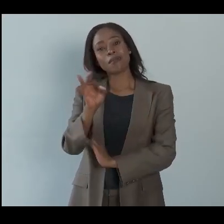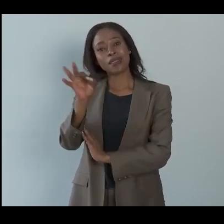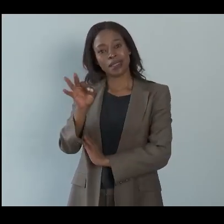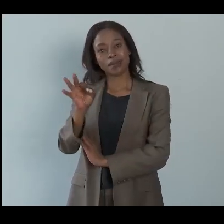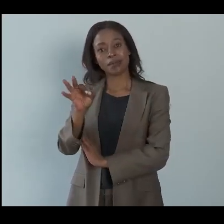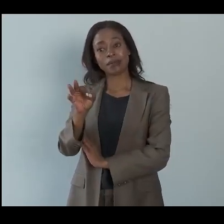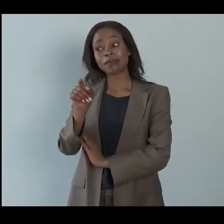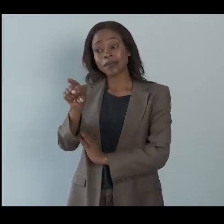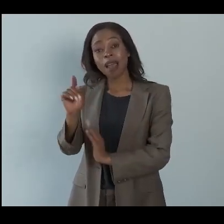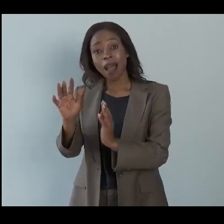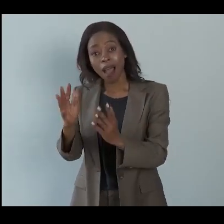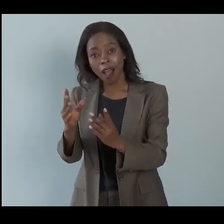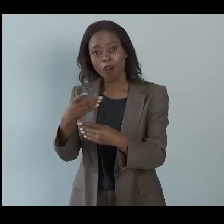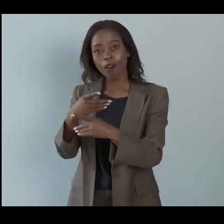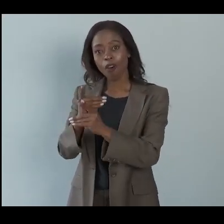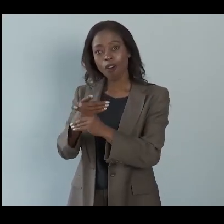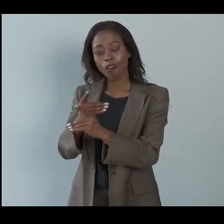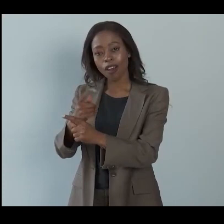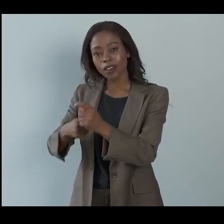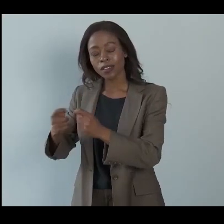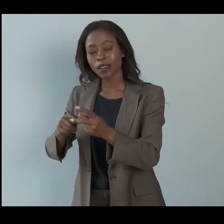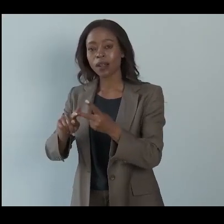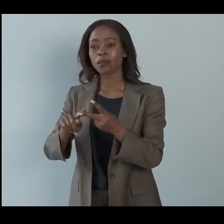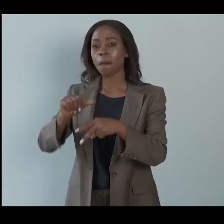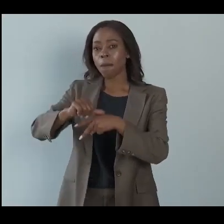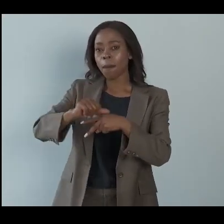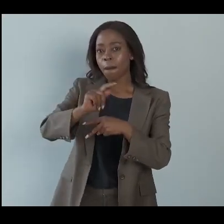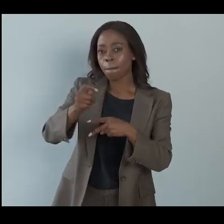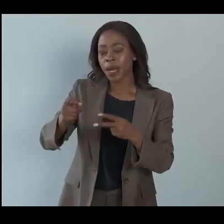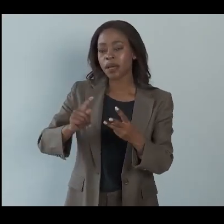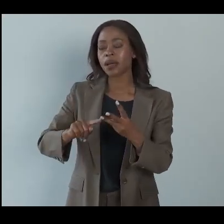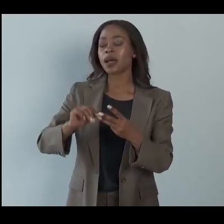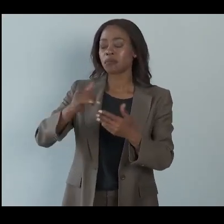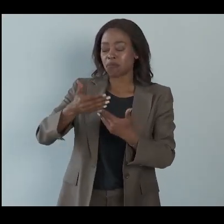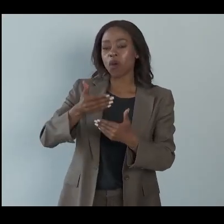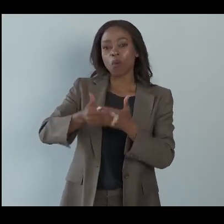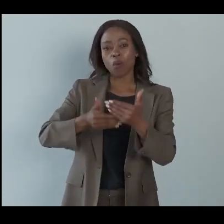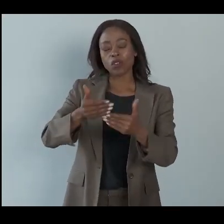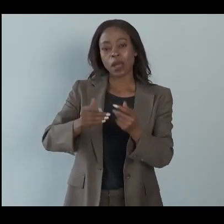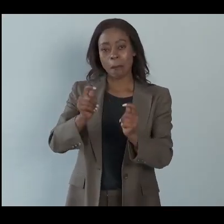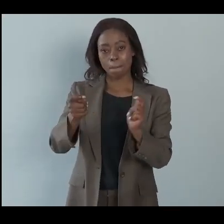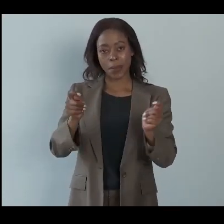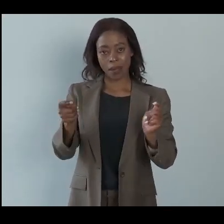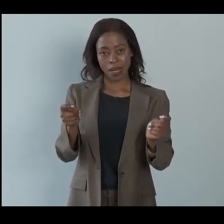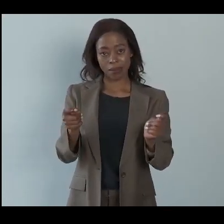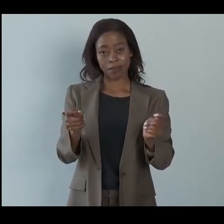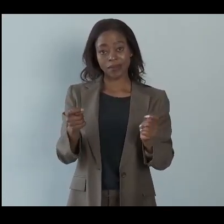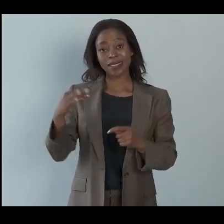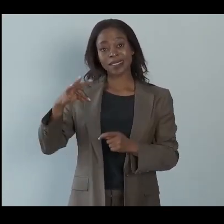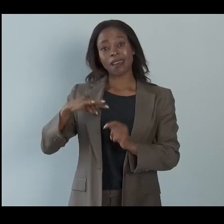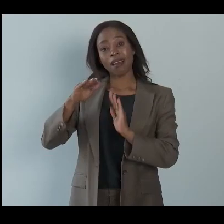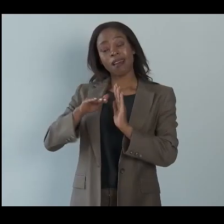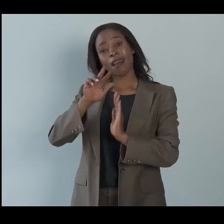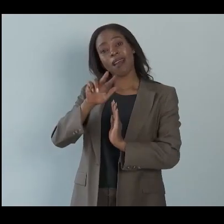from device sales, rentals, maintenance, and processing transactions. Revenue was down 8% due to abnormally